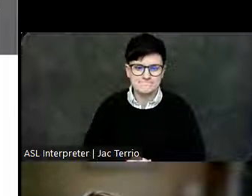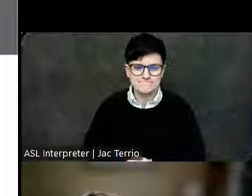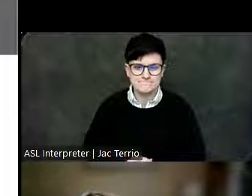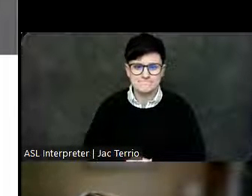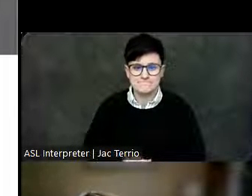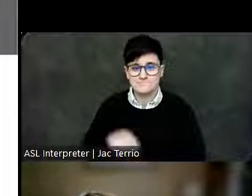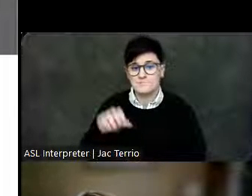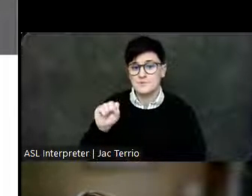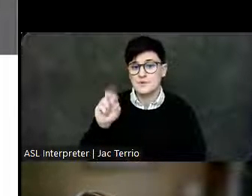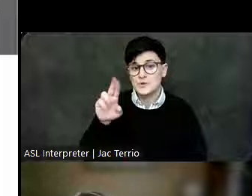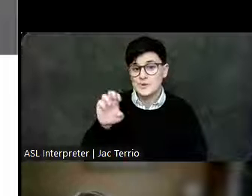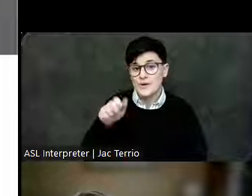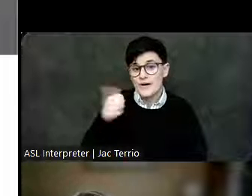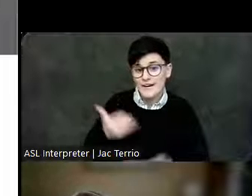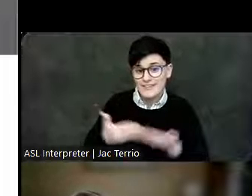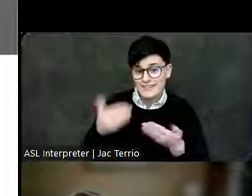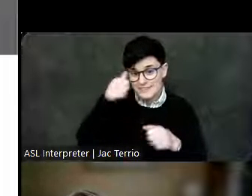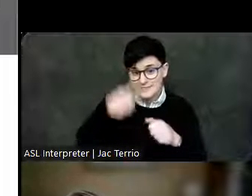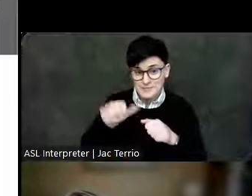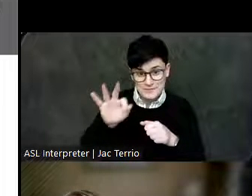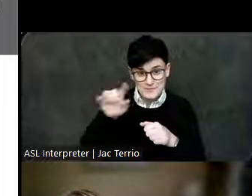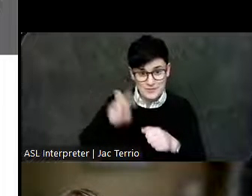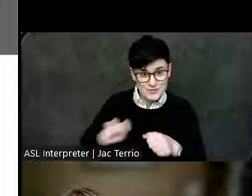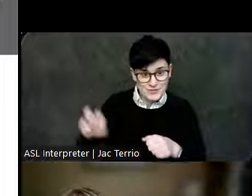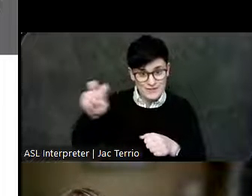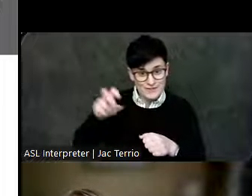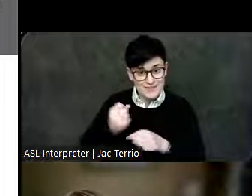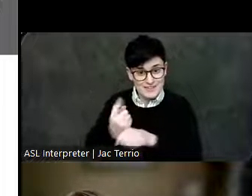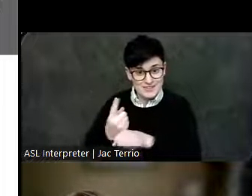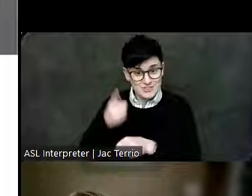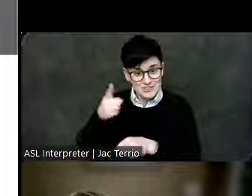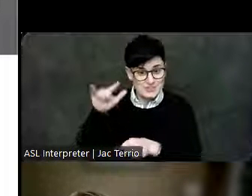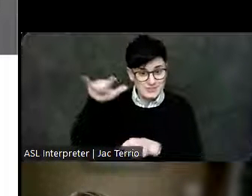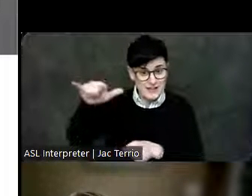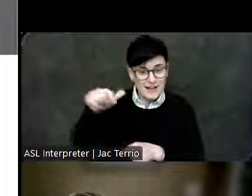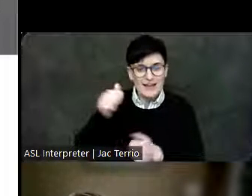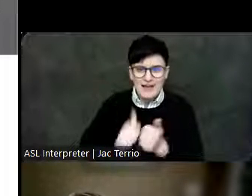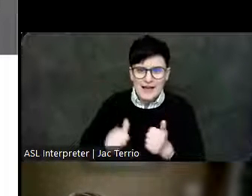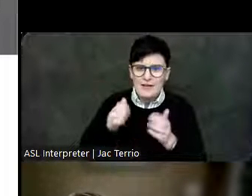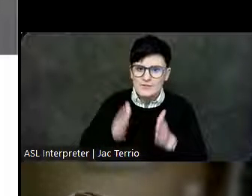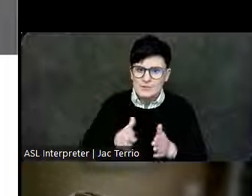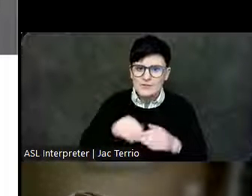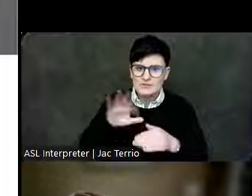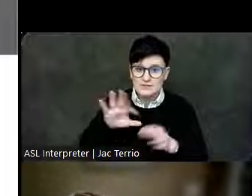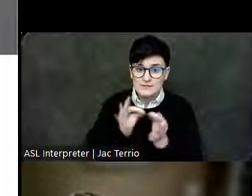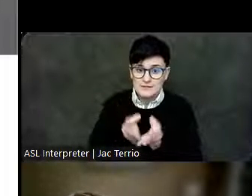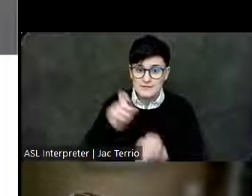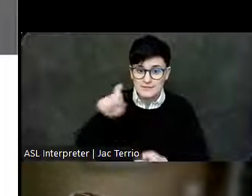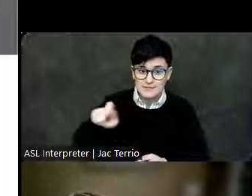Another thing to remember, if you're traveling next year and you're flying, everybody in the family needs to have a real ID.